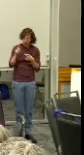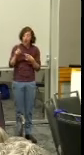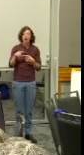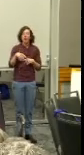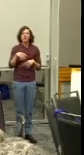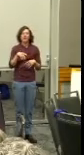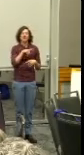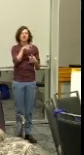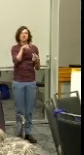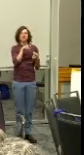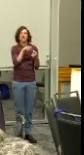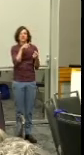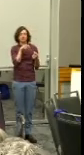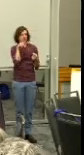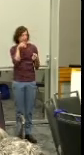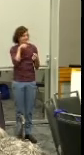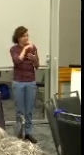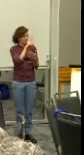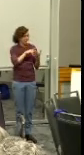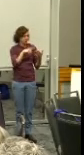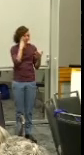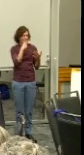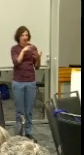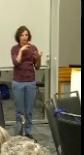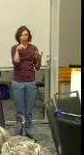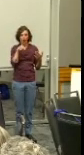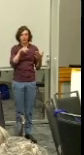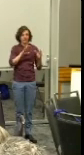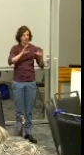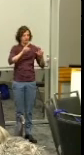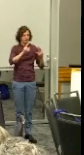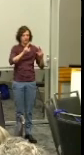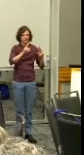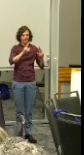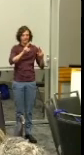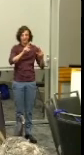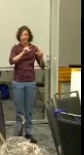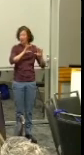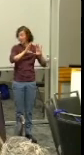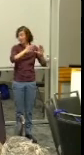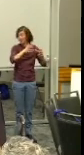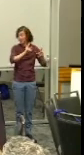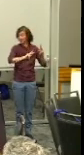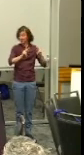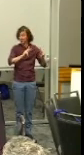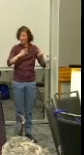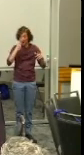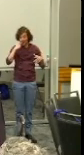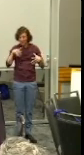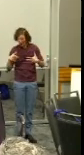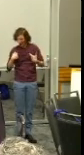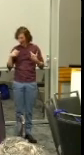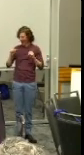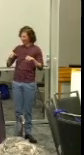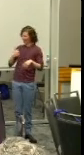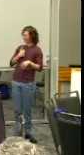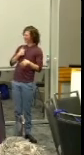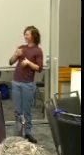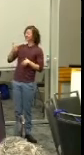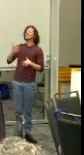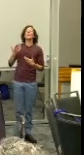of these populations. So if you want to, I could do it myself. Thank you, perfect. So just a little bit about